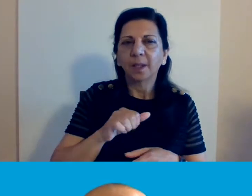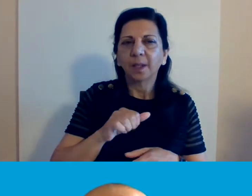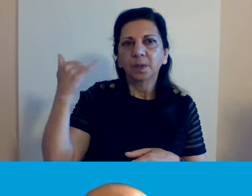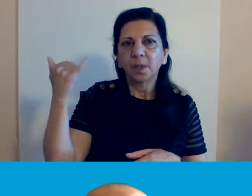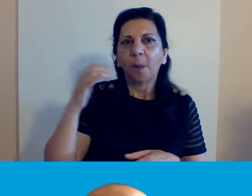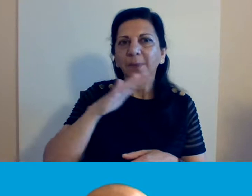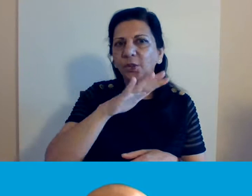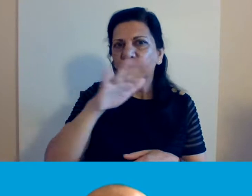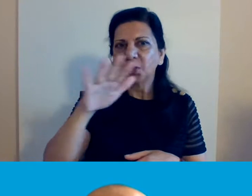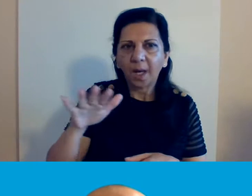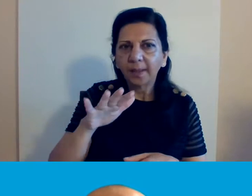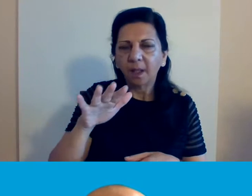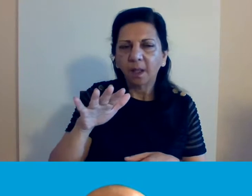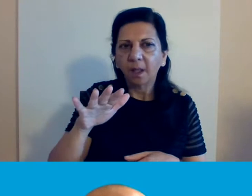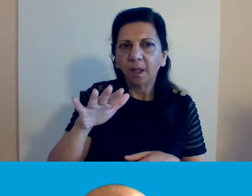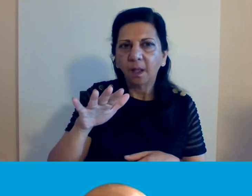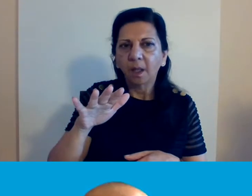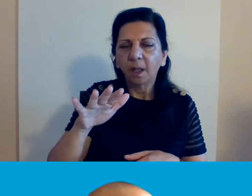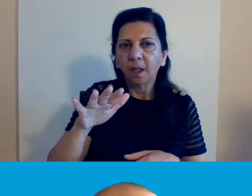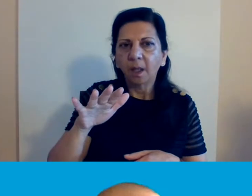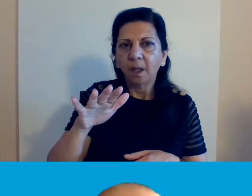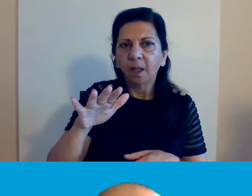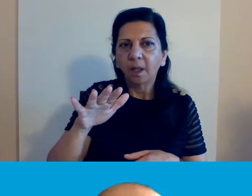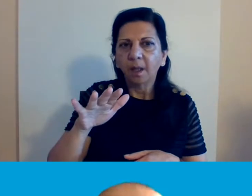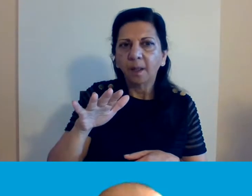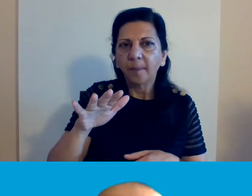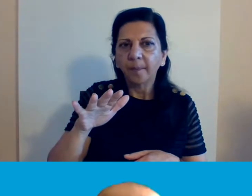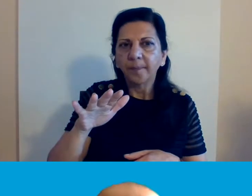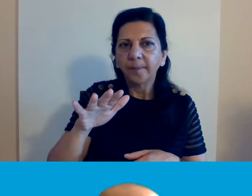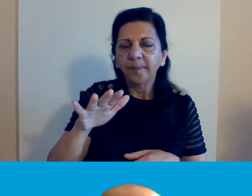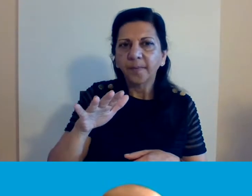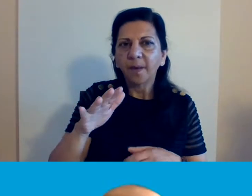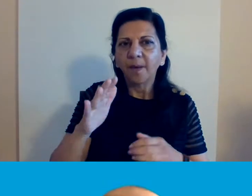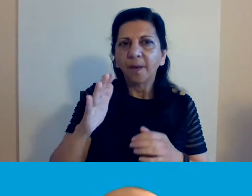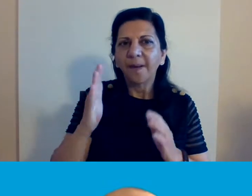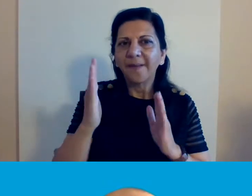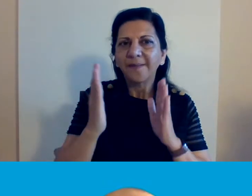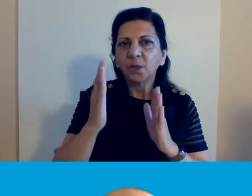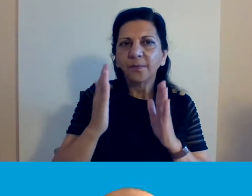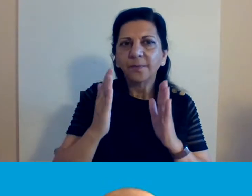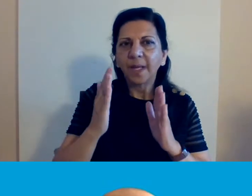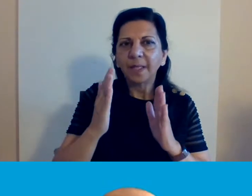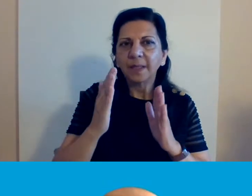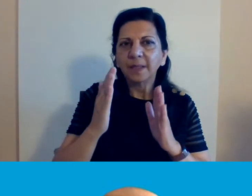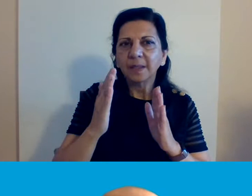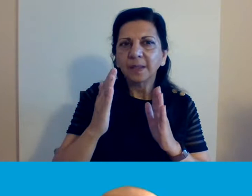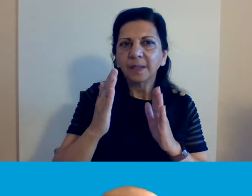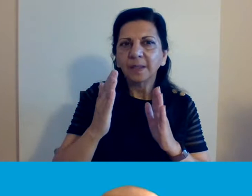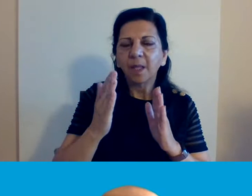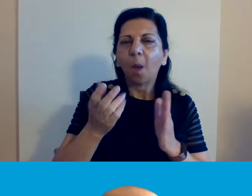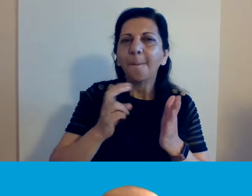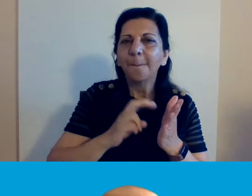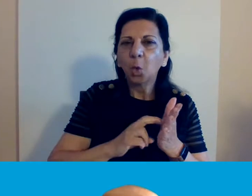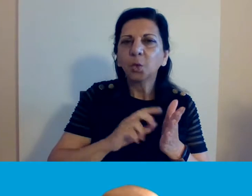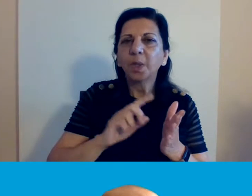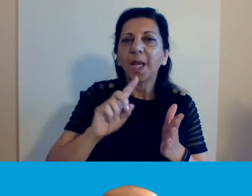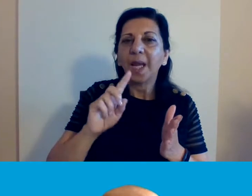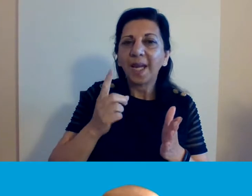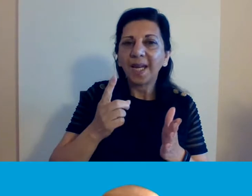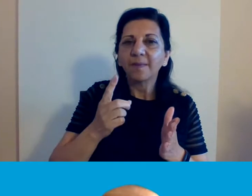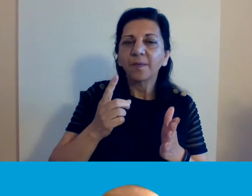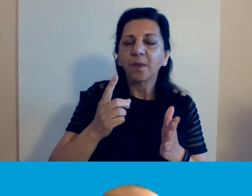face-to-face appointments. I think the main difference is the face-to-face ones are mainly there when they are needed, as opposed